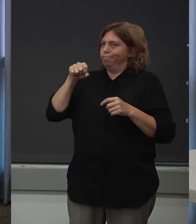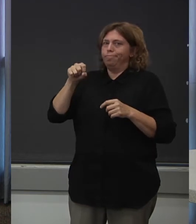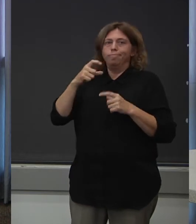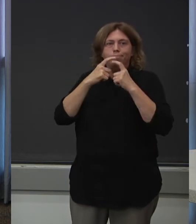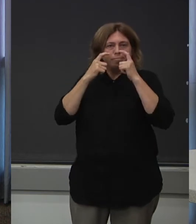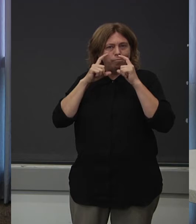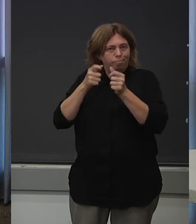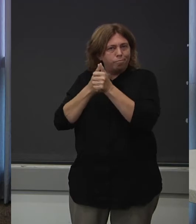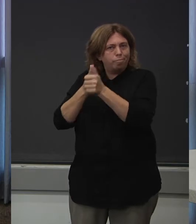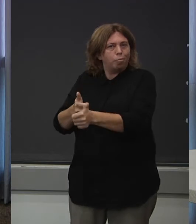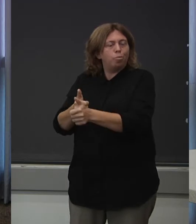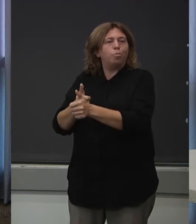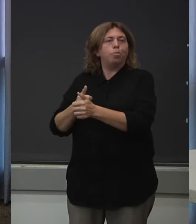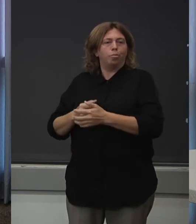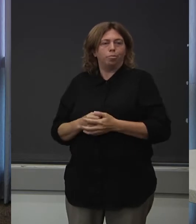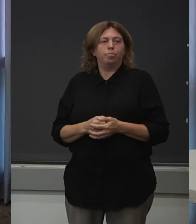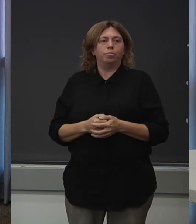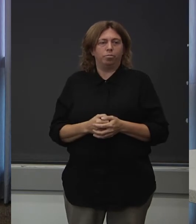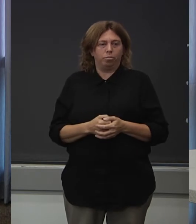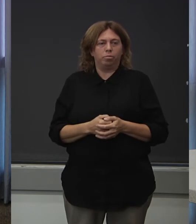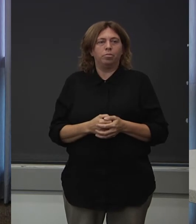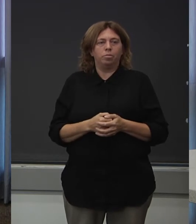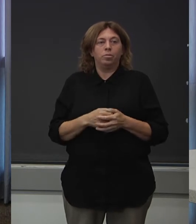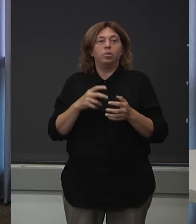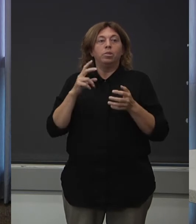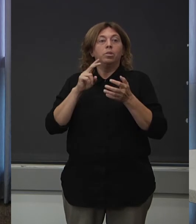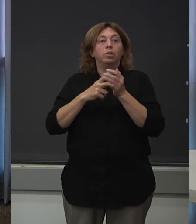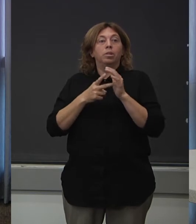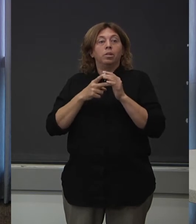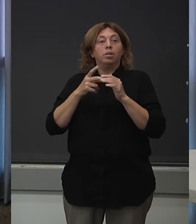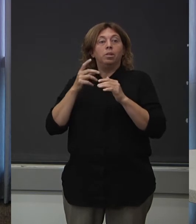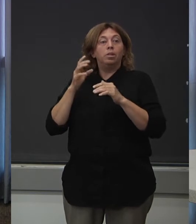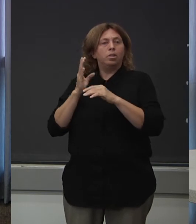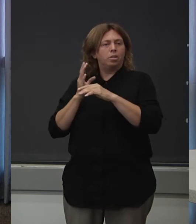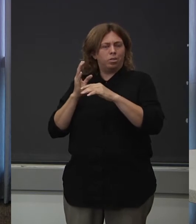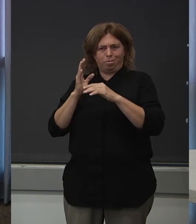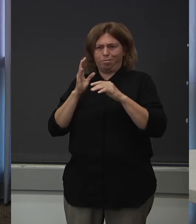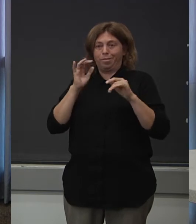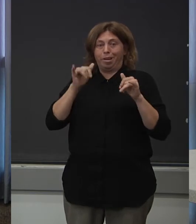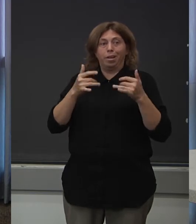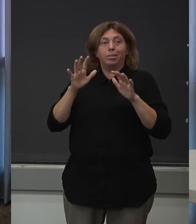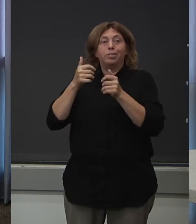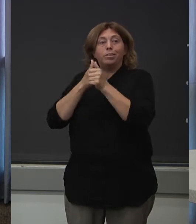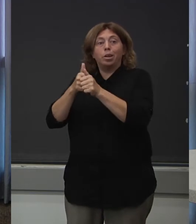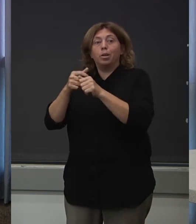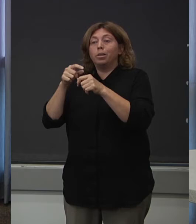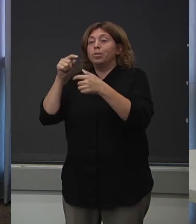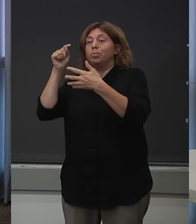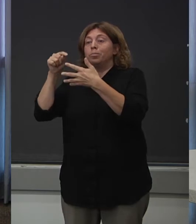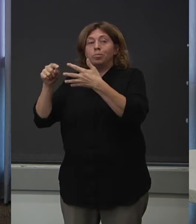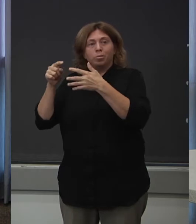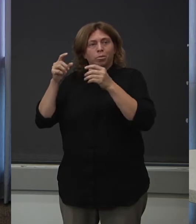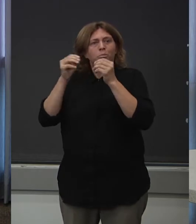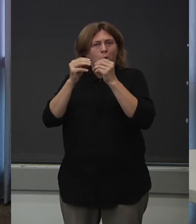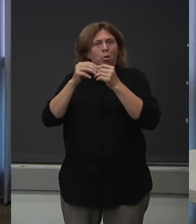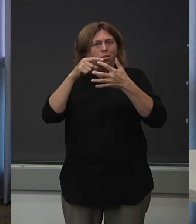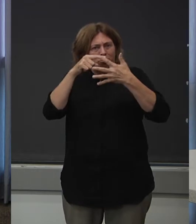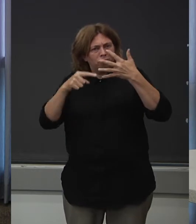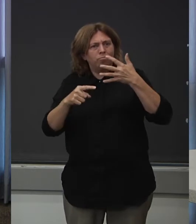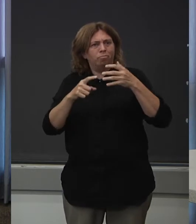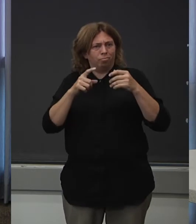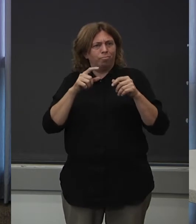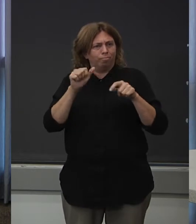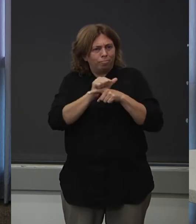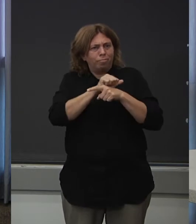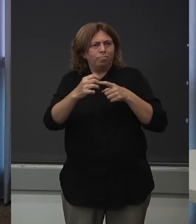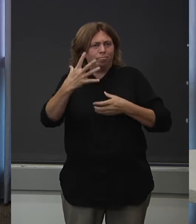than just posting signs. If they aren't prepared to wear a face covering, you need to politely draw their attention to the fact